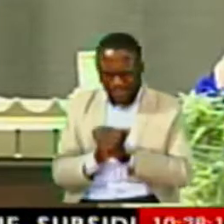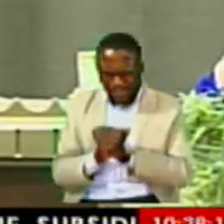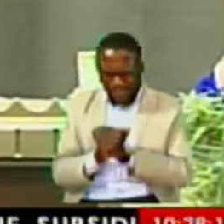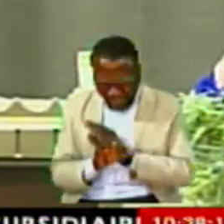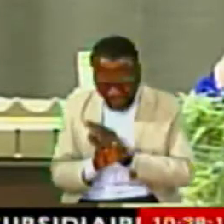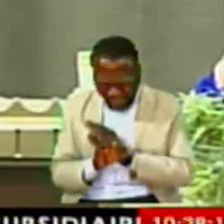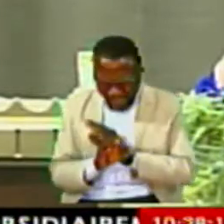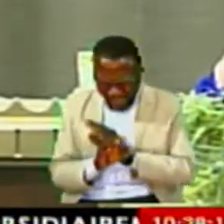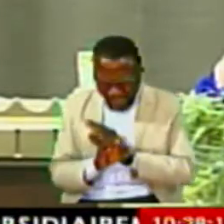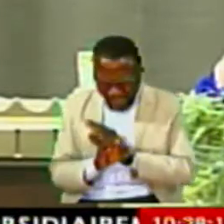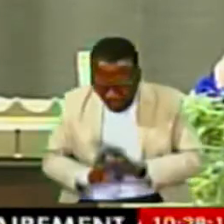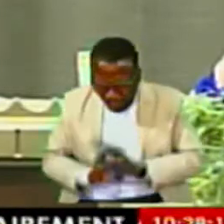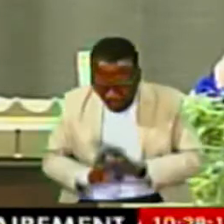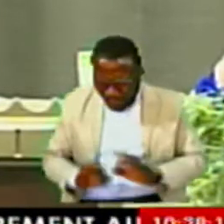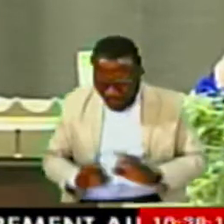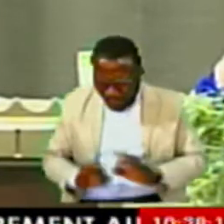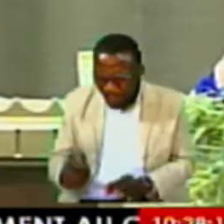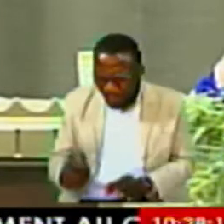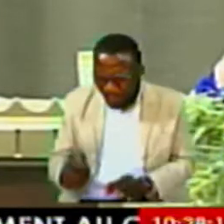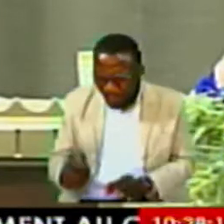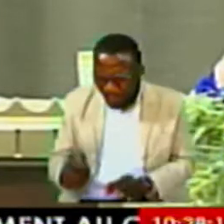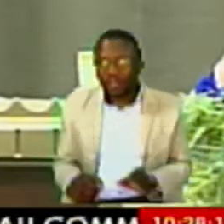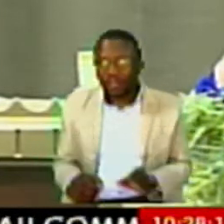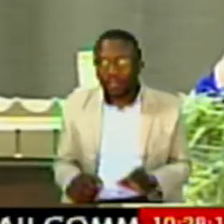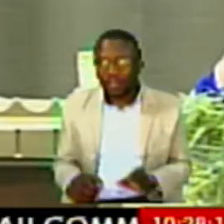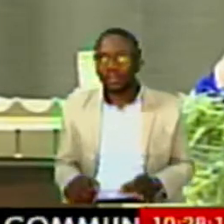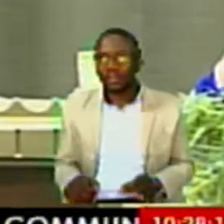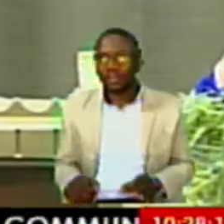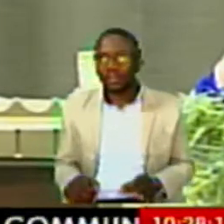you want to finish fast.